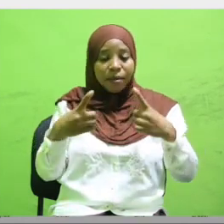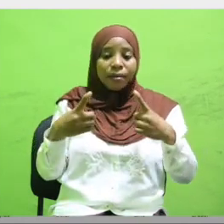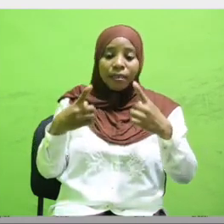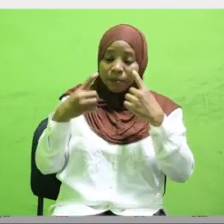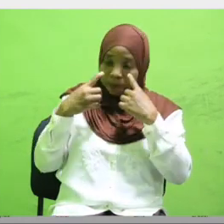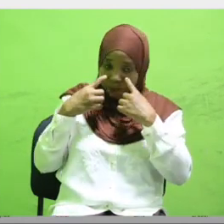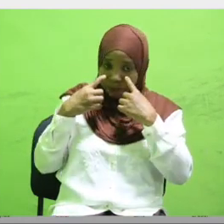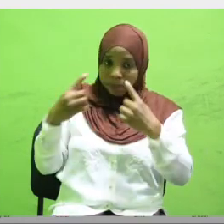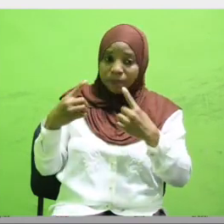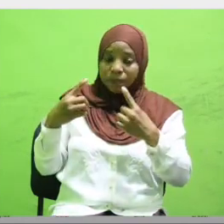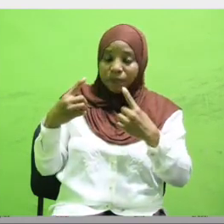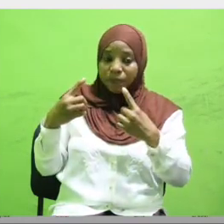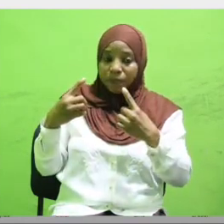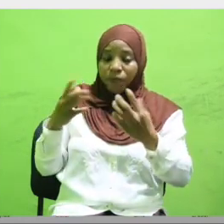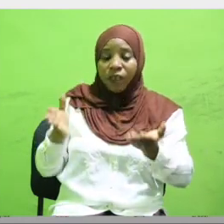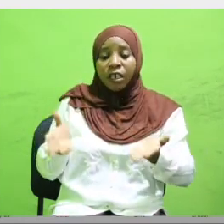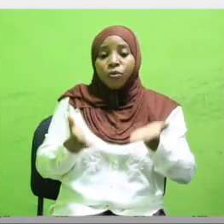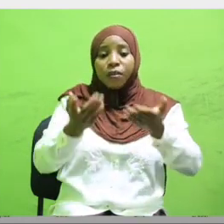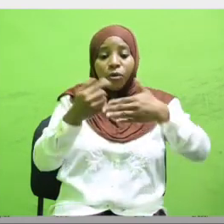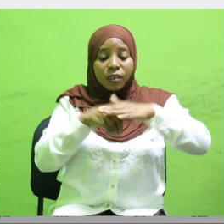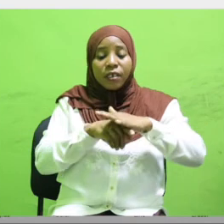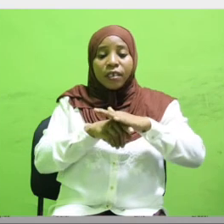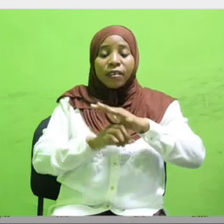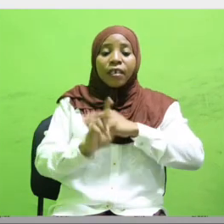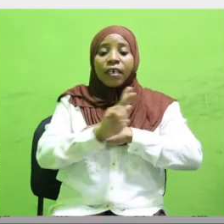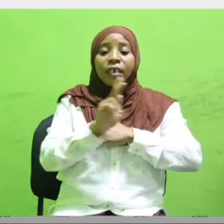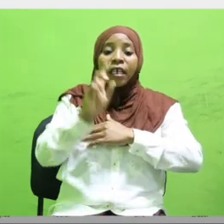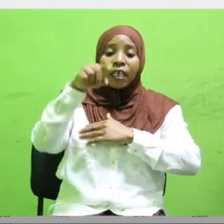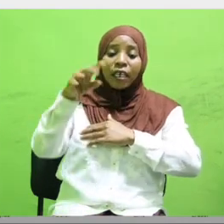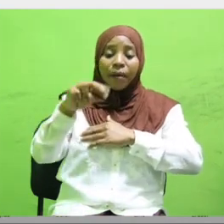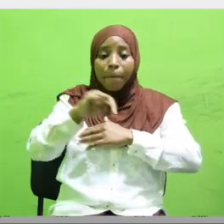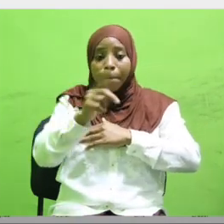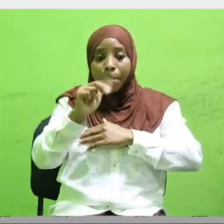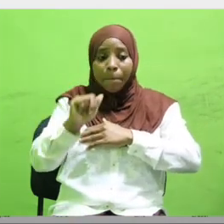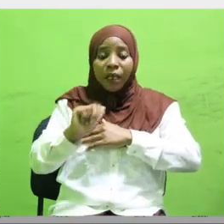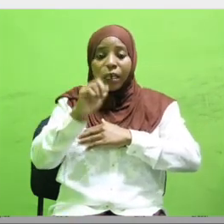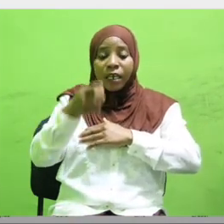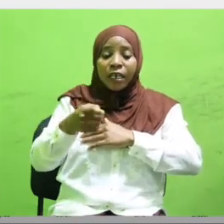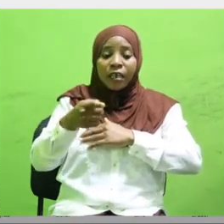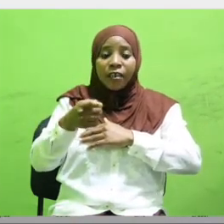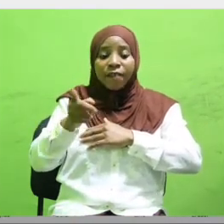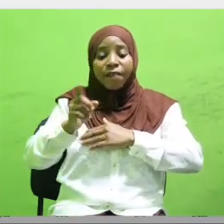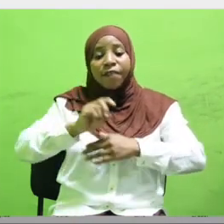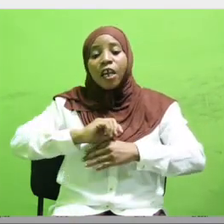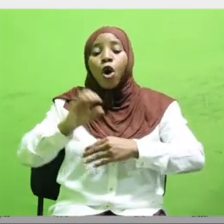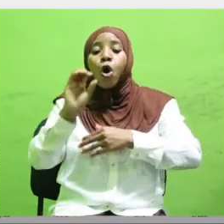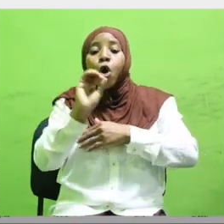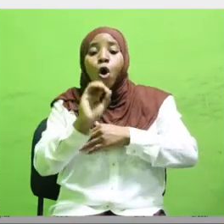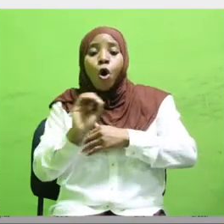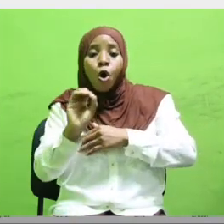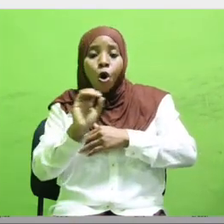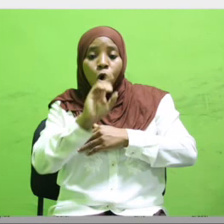it's roots, and in fungi, it's the hyphae or mycelium.